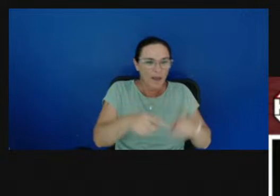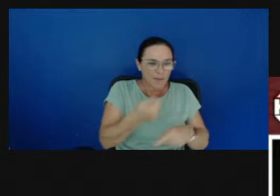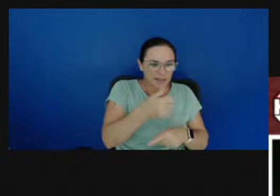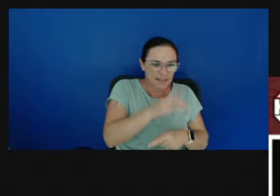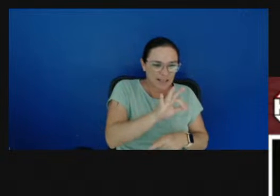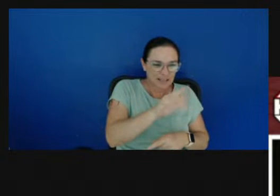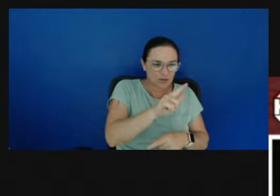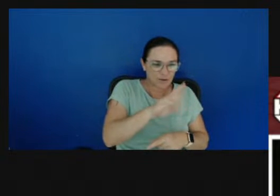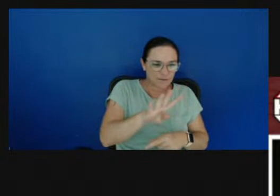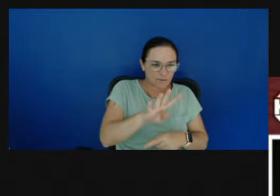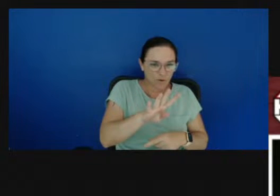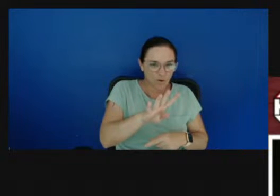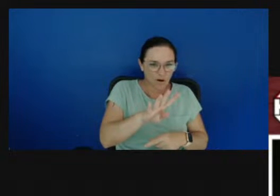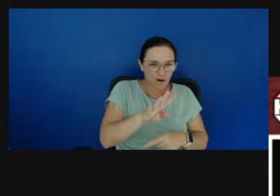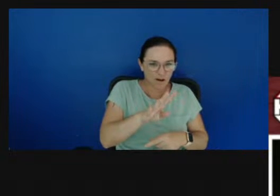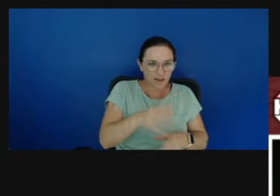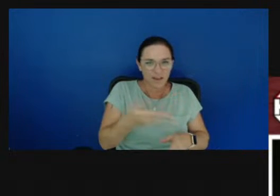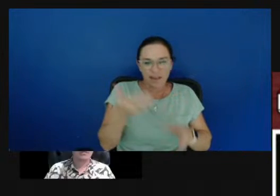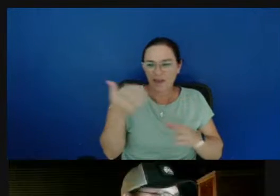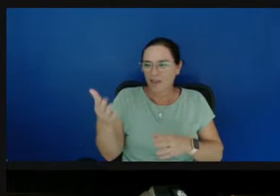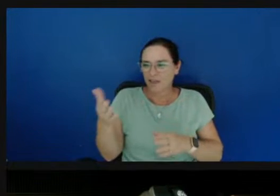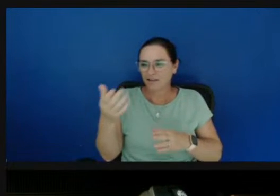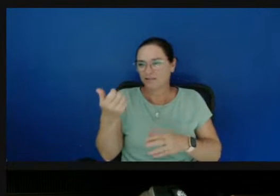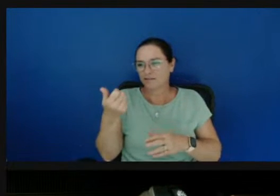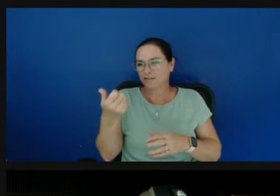1924, 1980, and why the differences are there.